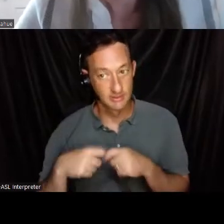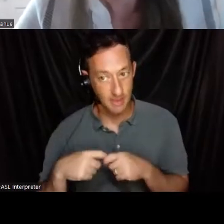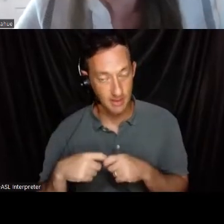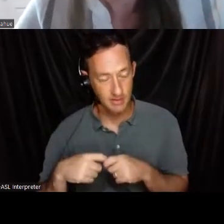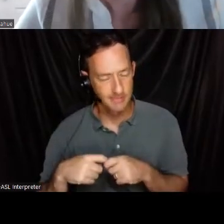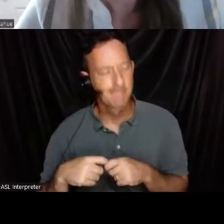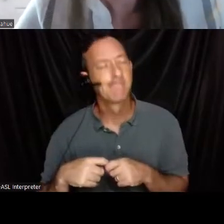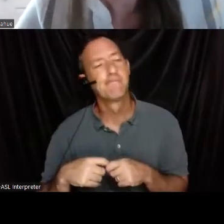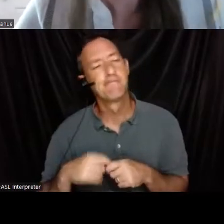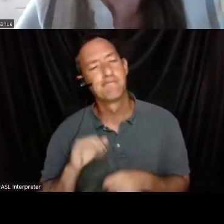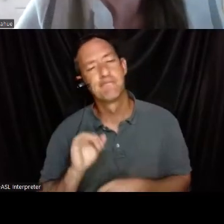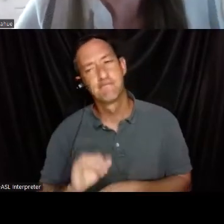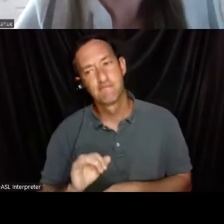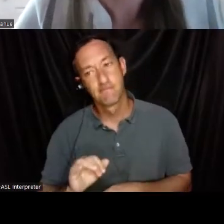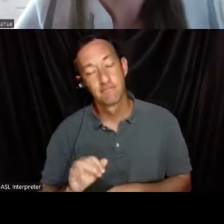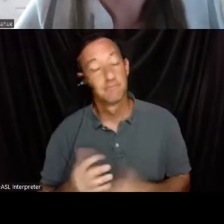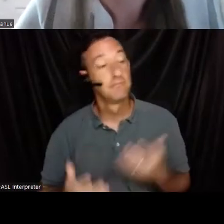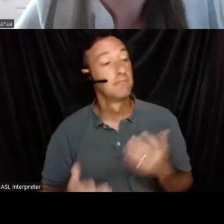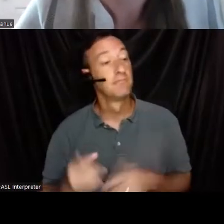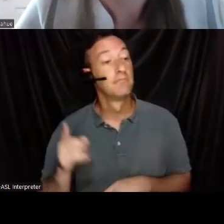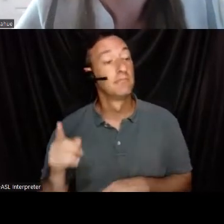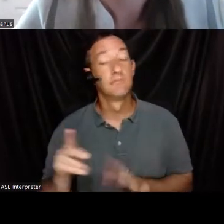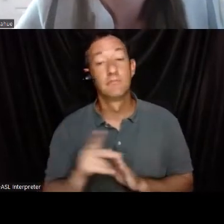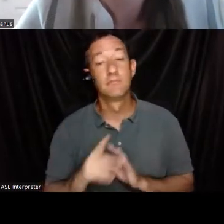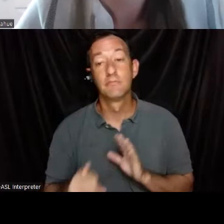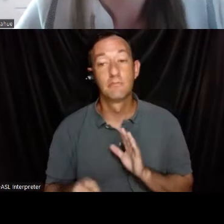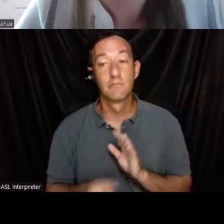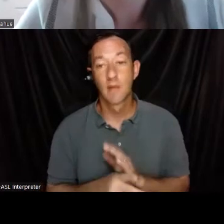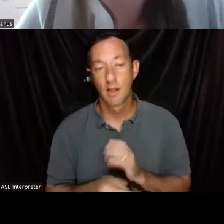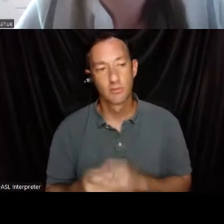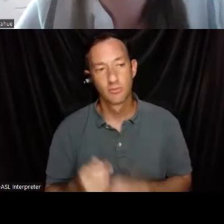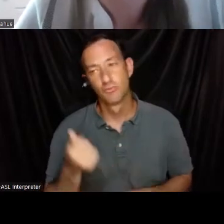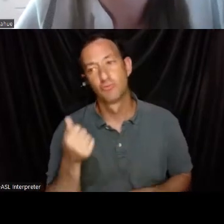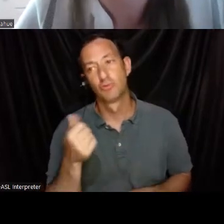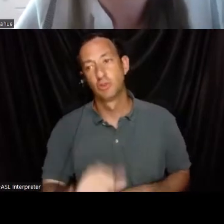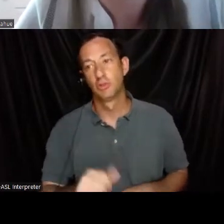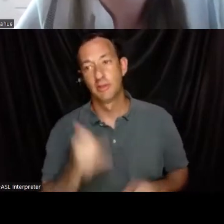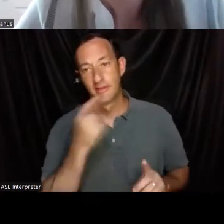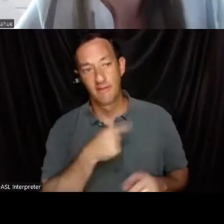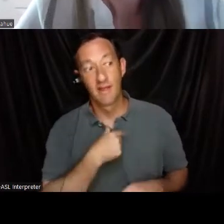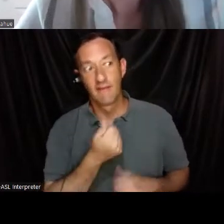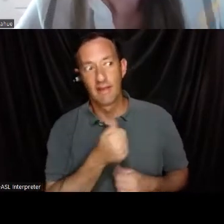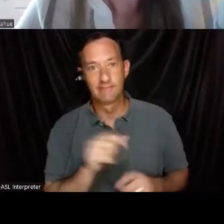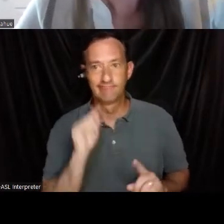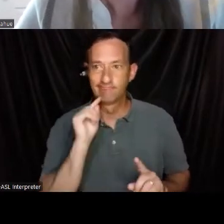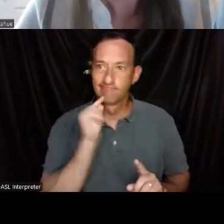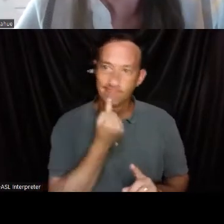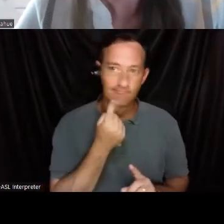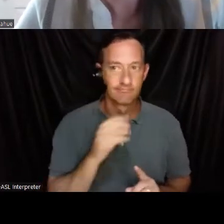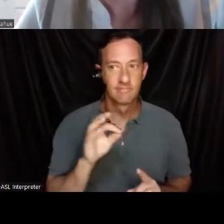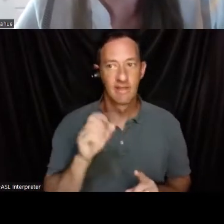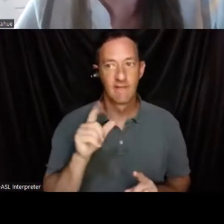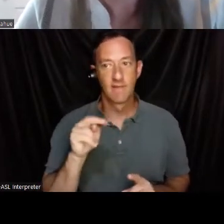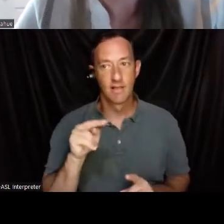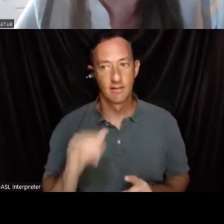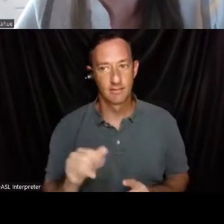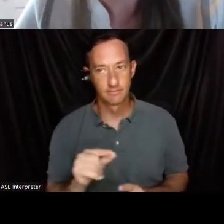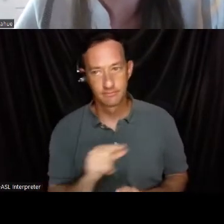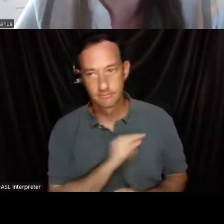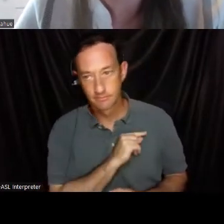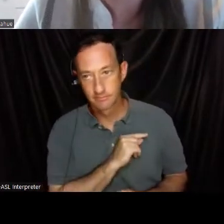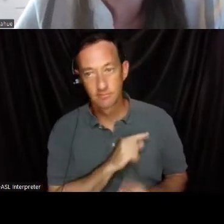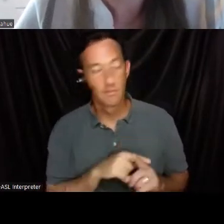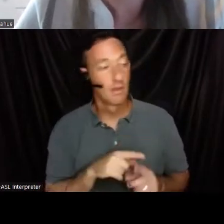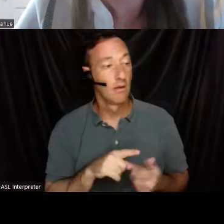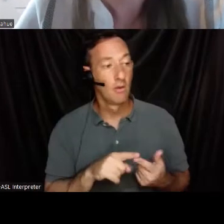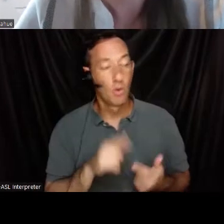then let's say the policy is a policy that rejects people with any felony conviction. And then you look into who's rejected because